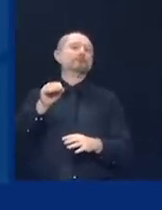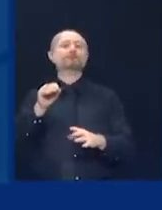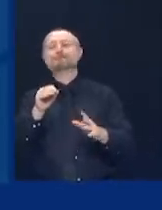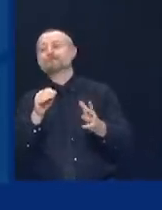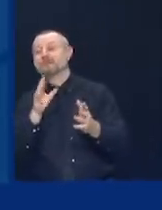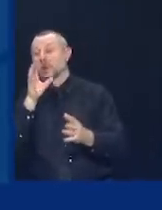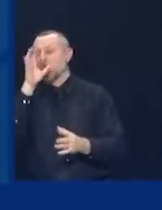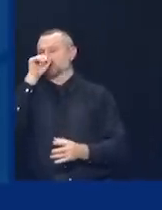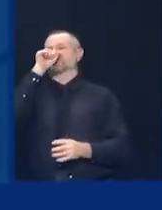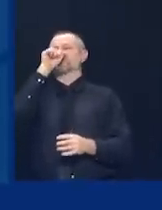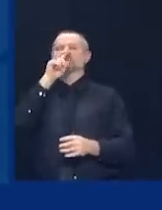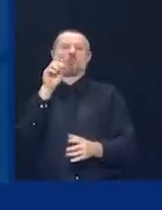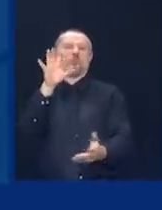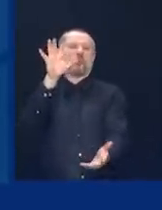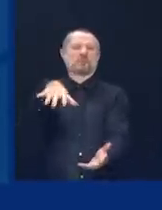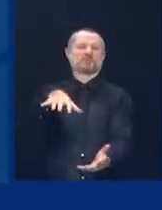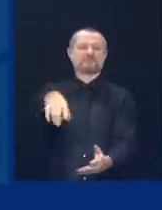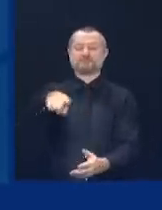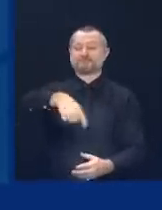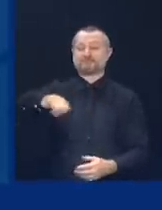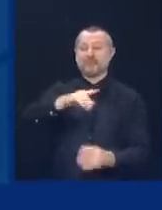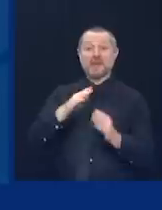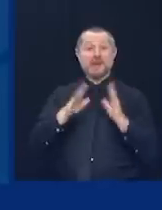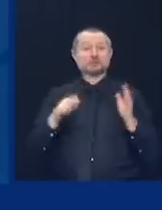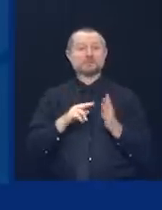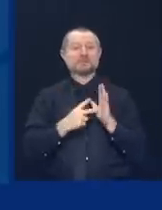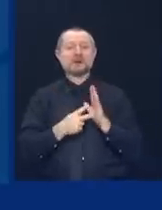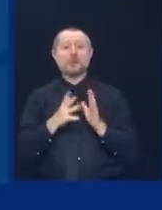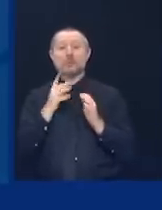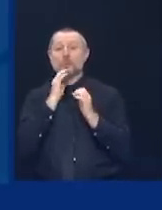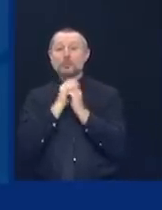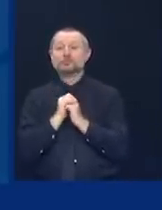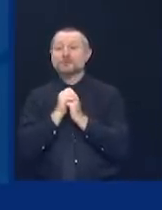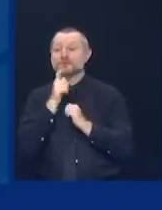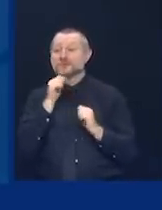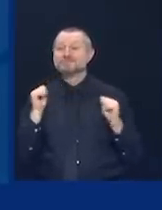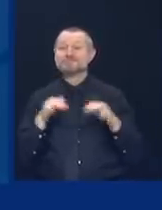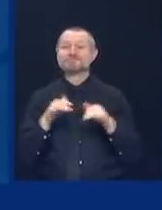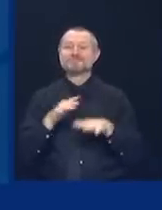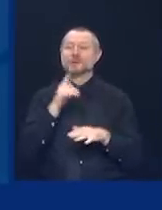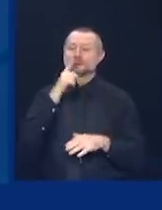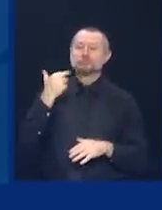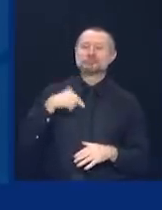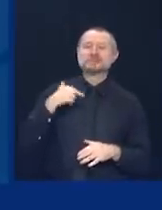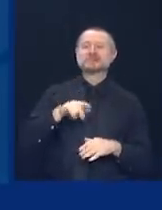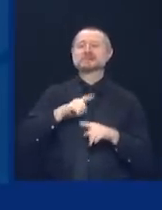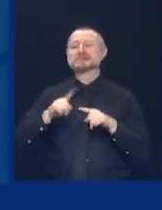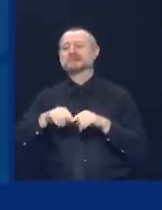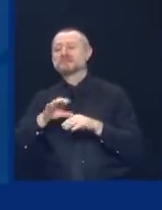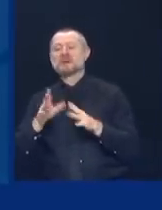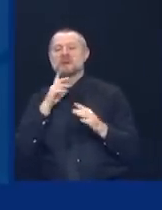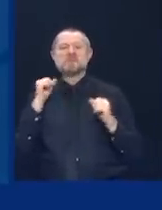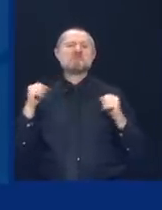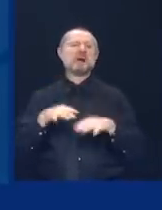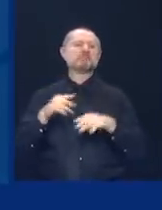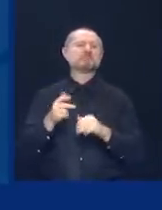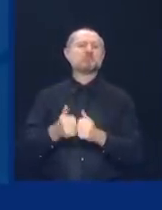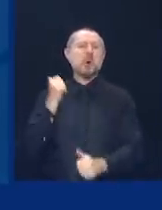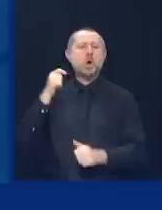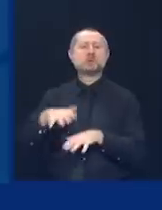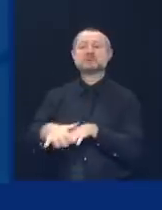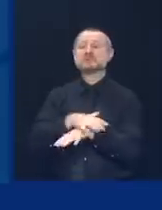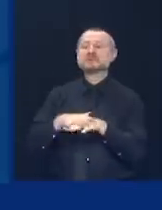3%? Houses of worship, mass gatherings, business restrictions, dining